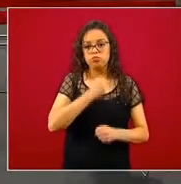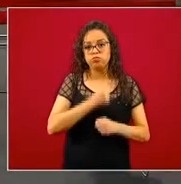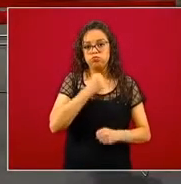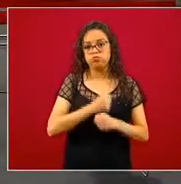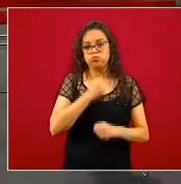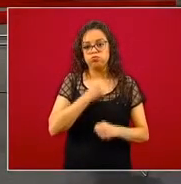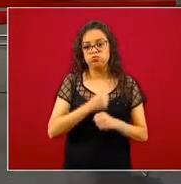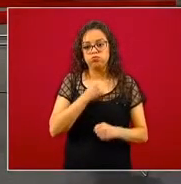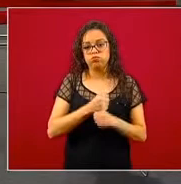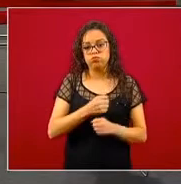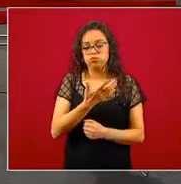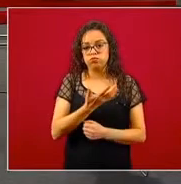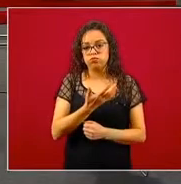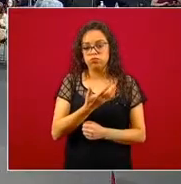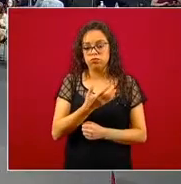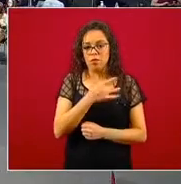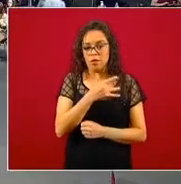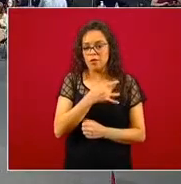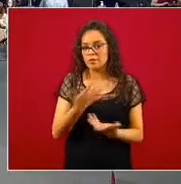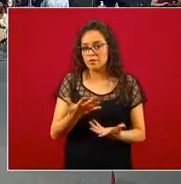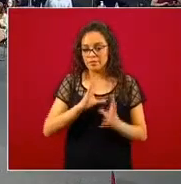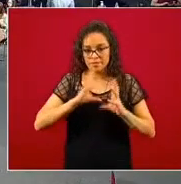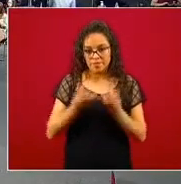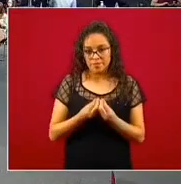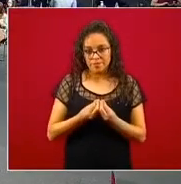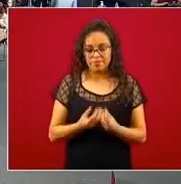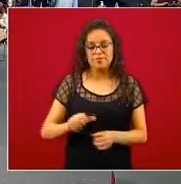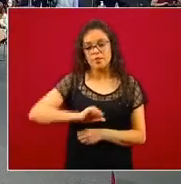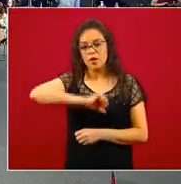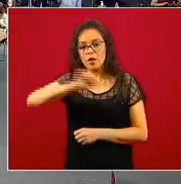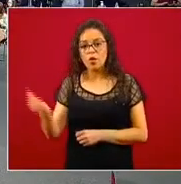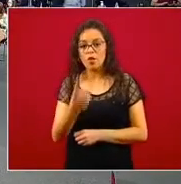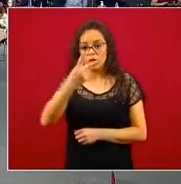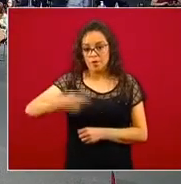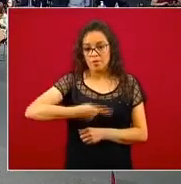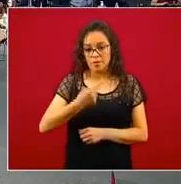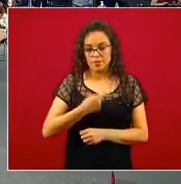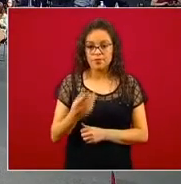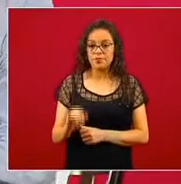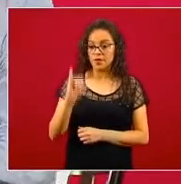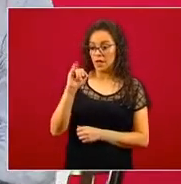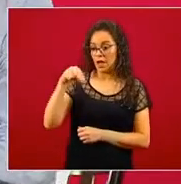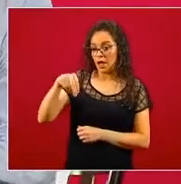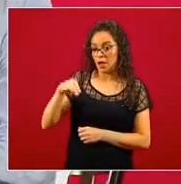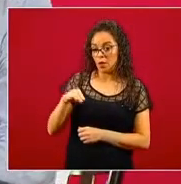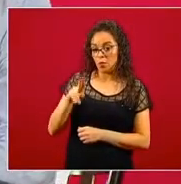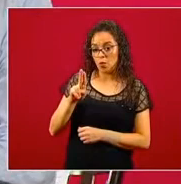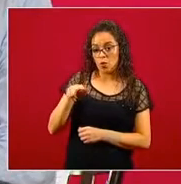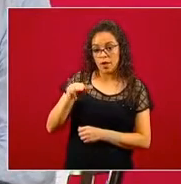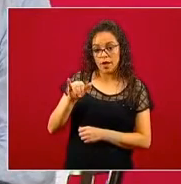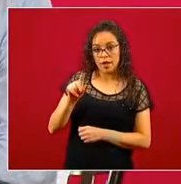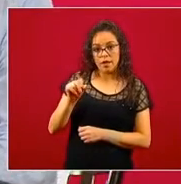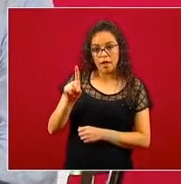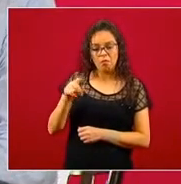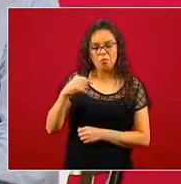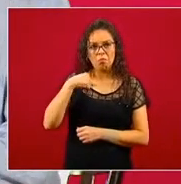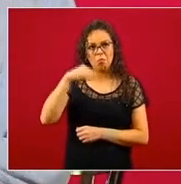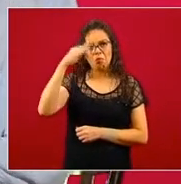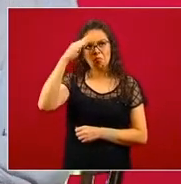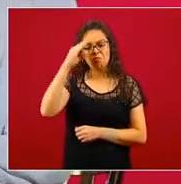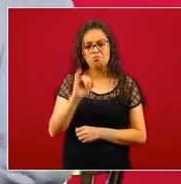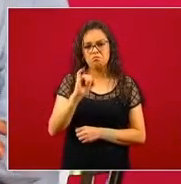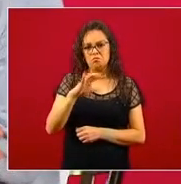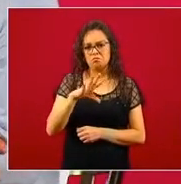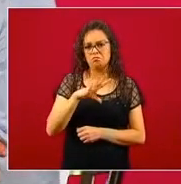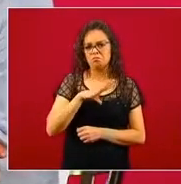is something we widely recommend. And about the other two questions, about immunity, I would say that